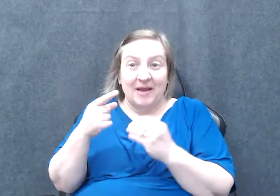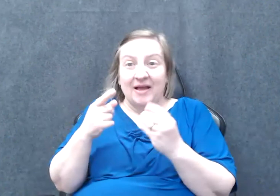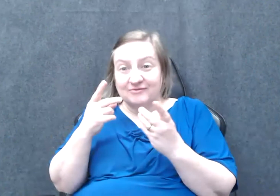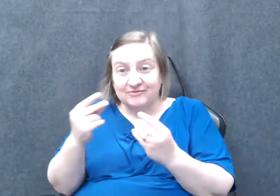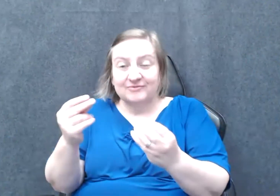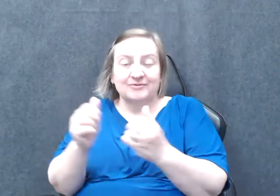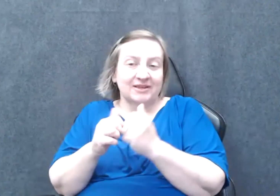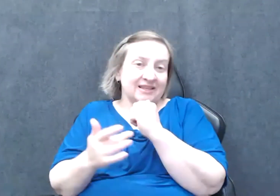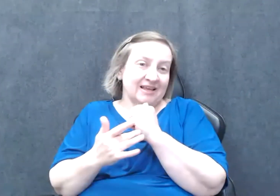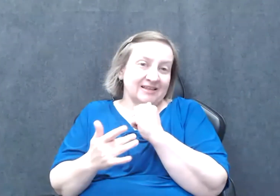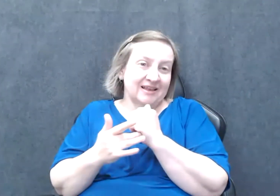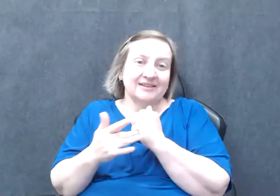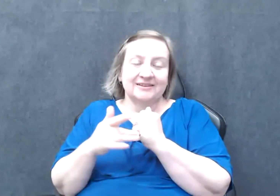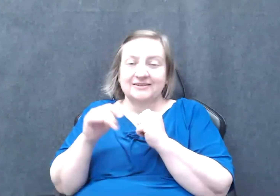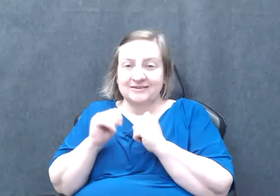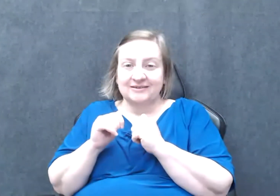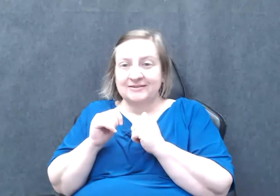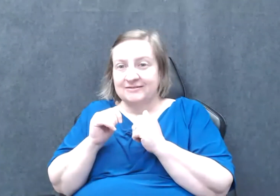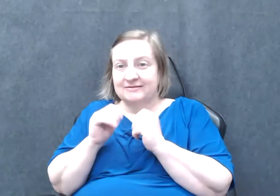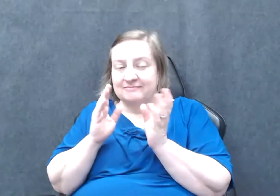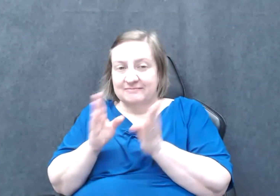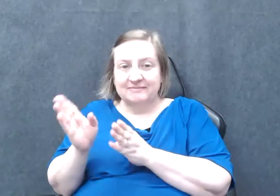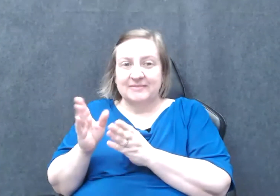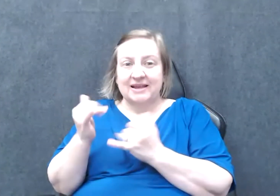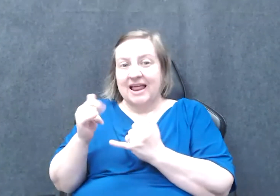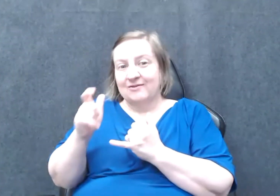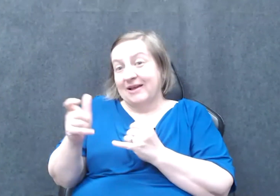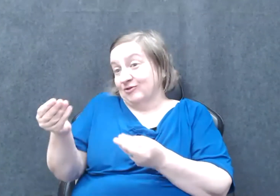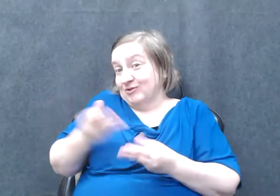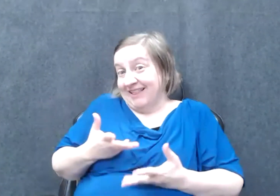with the technology platform. Now you just have to deliver.